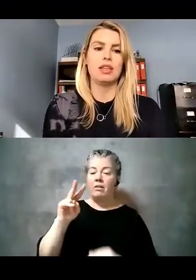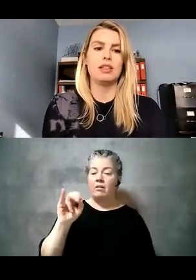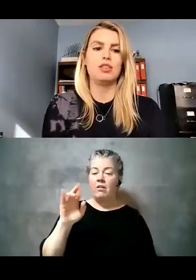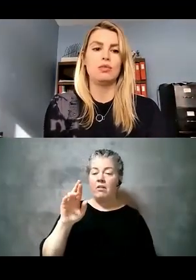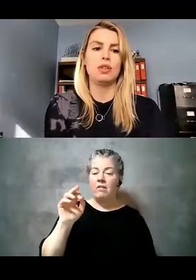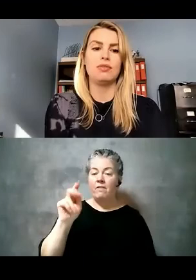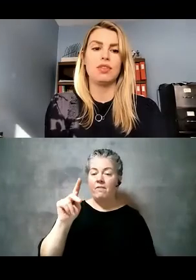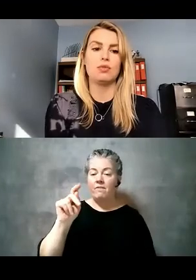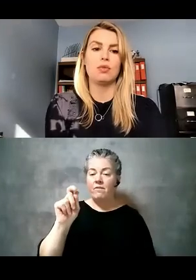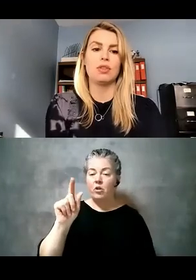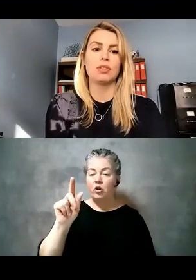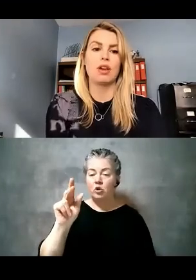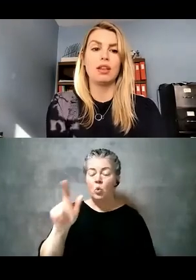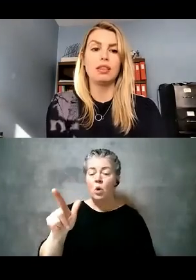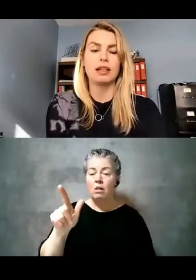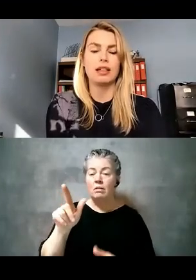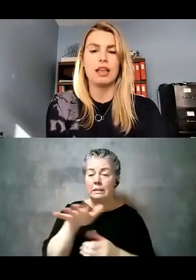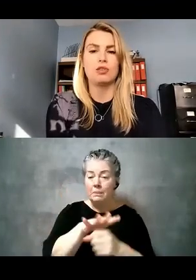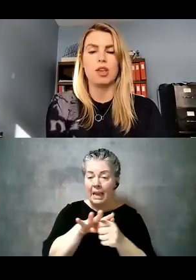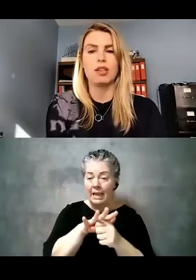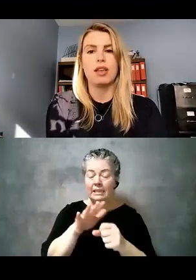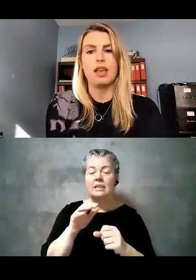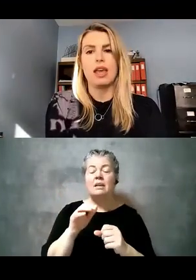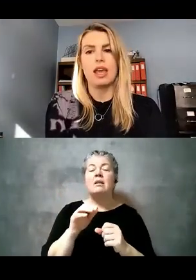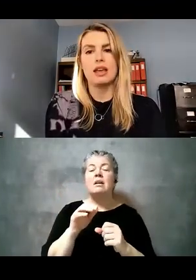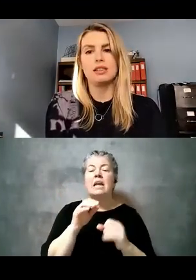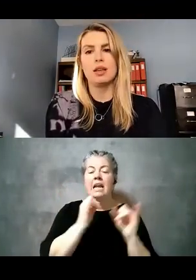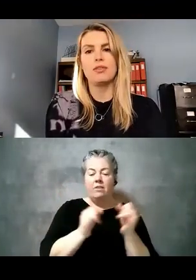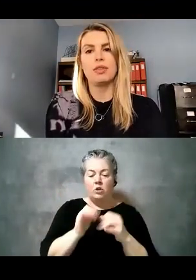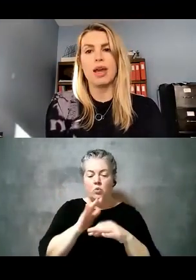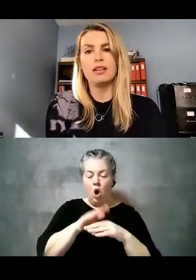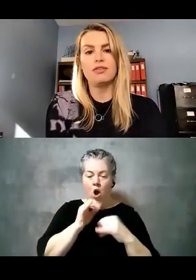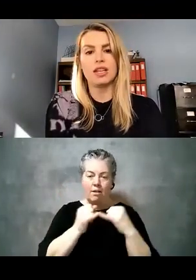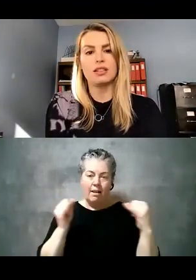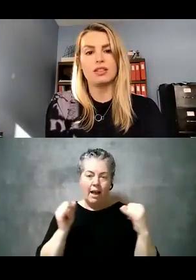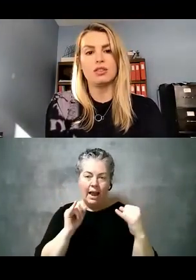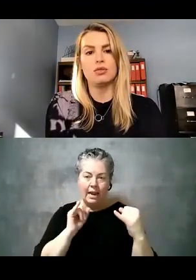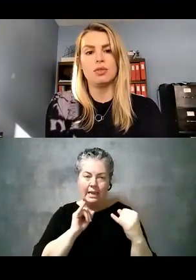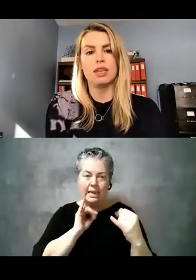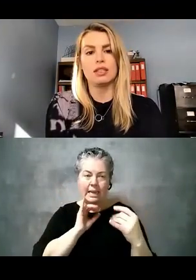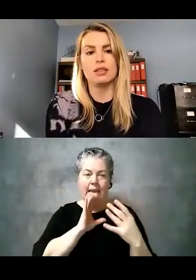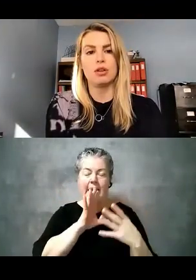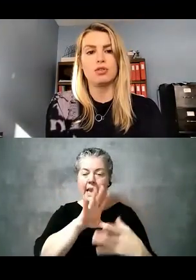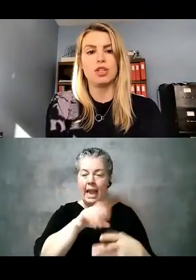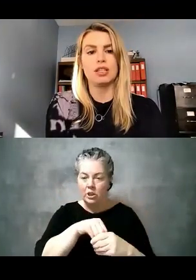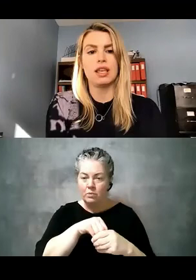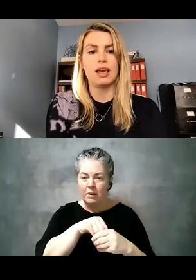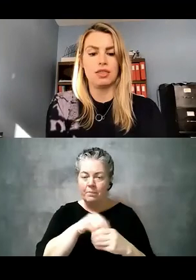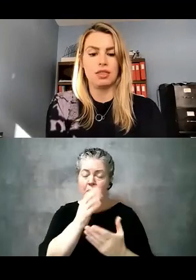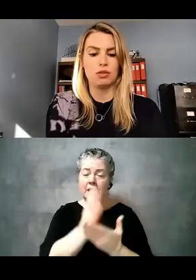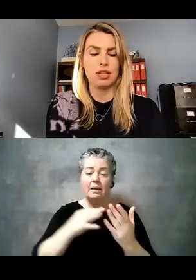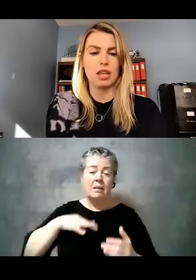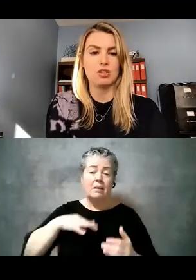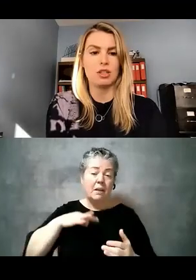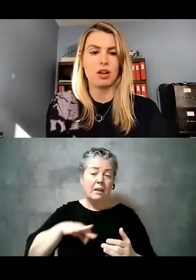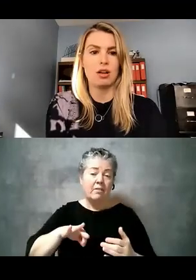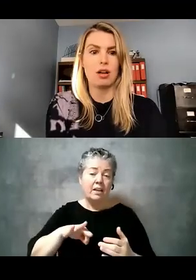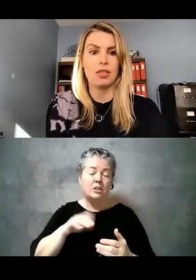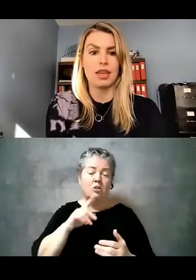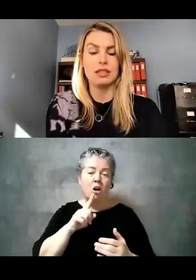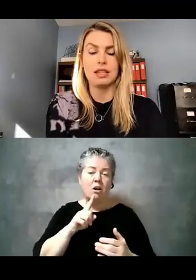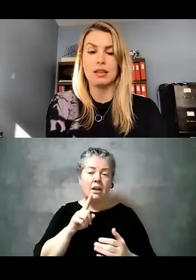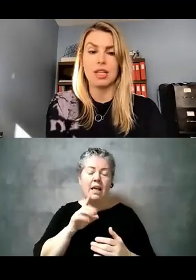look into individuals' online engagement. And some of the benefits to this approach is that those engagements